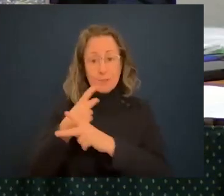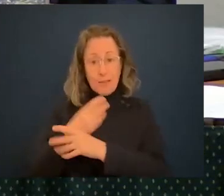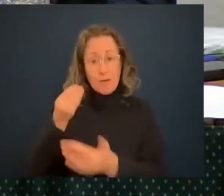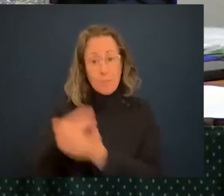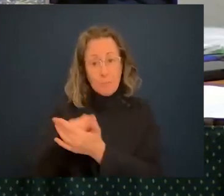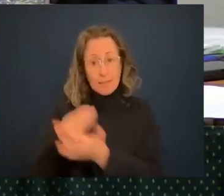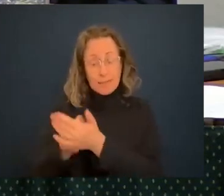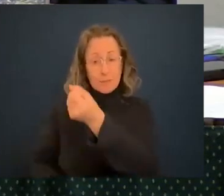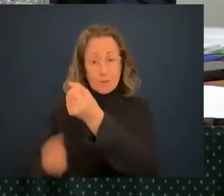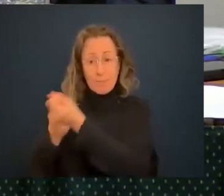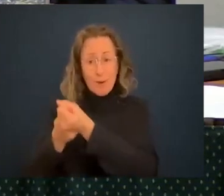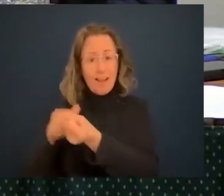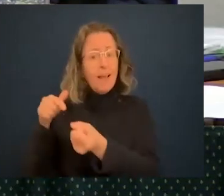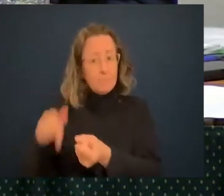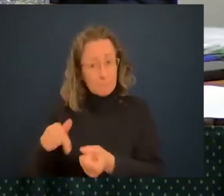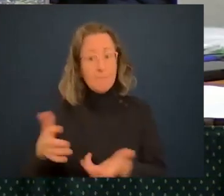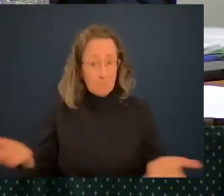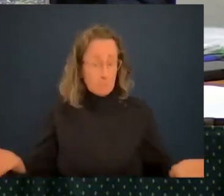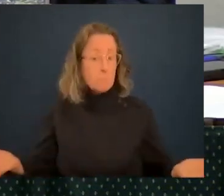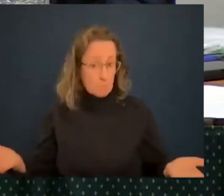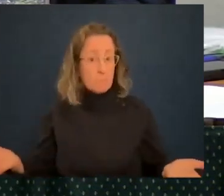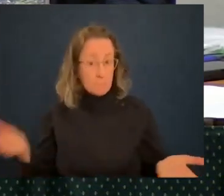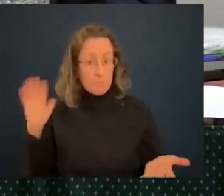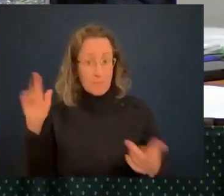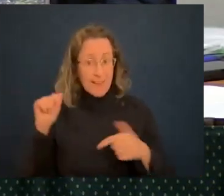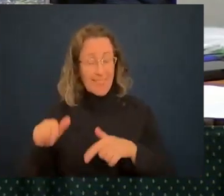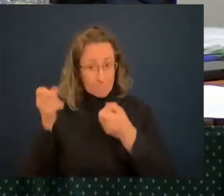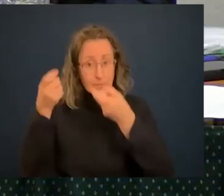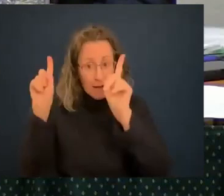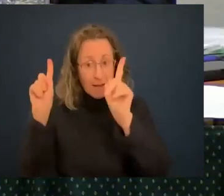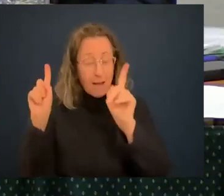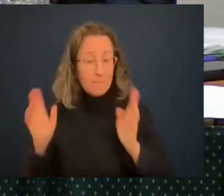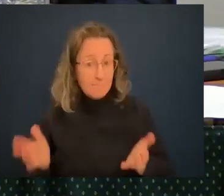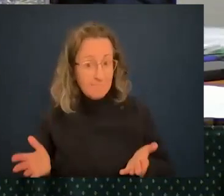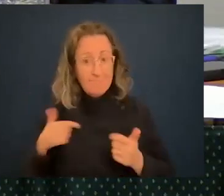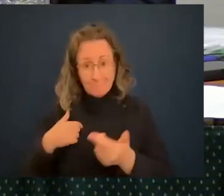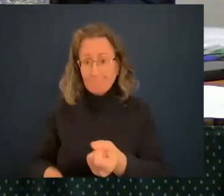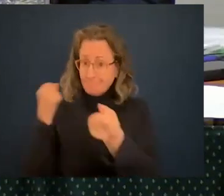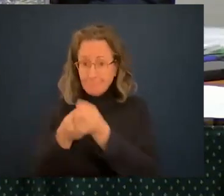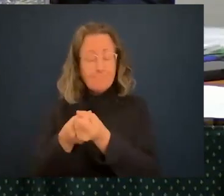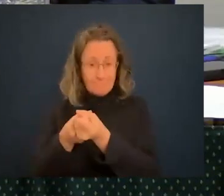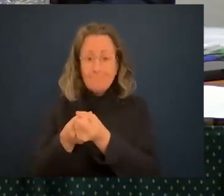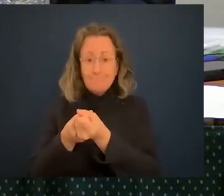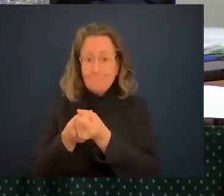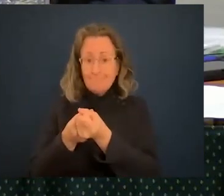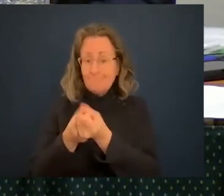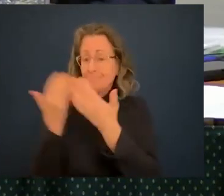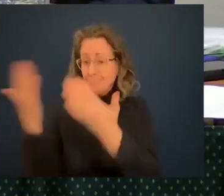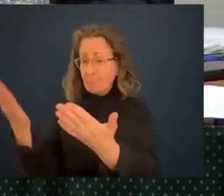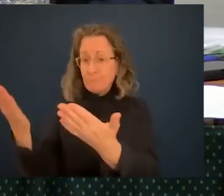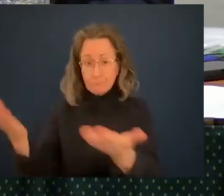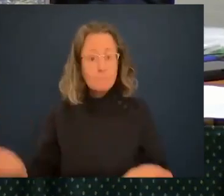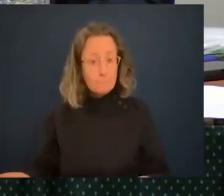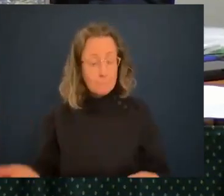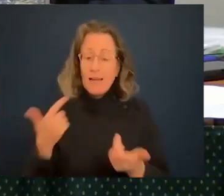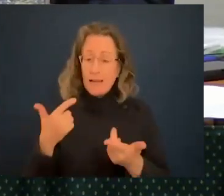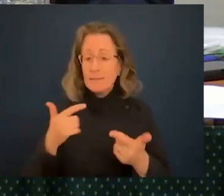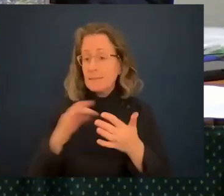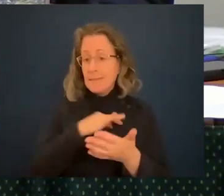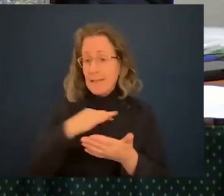achieve it I support this particular um recommendation from staff